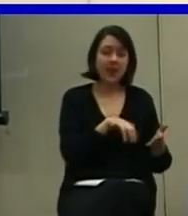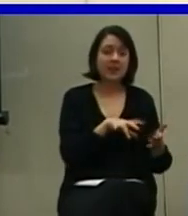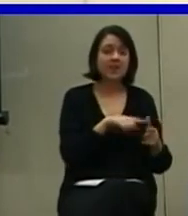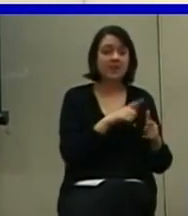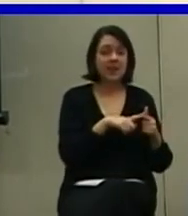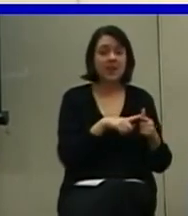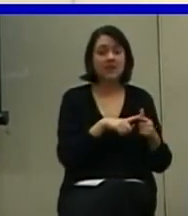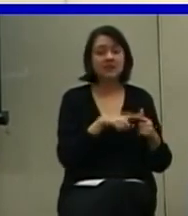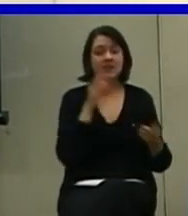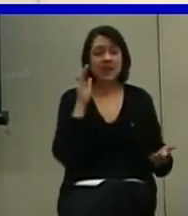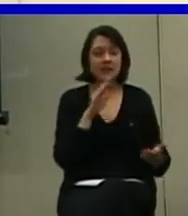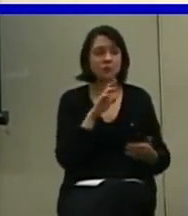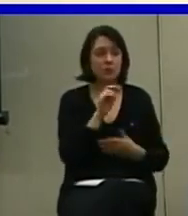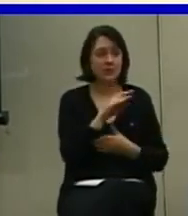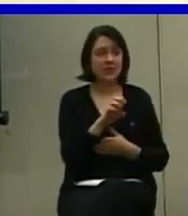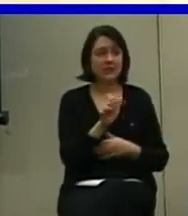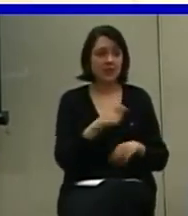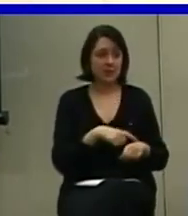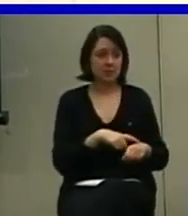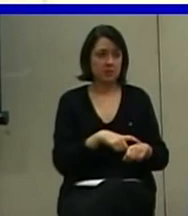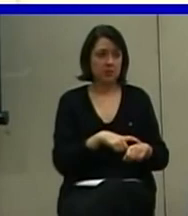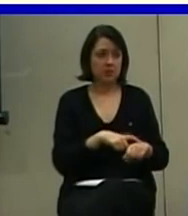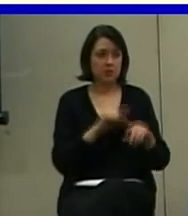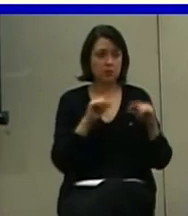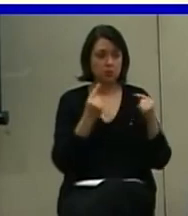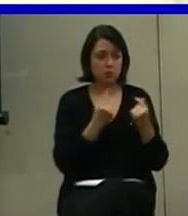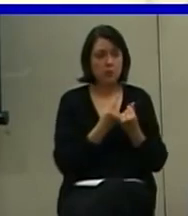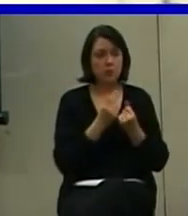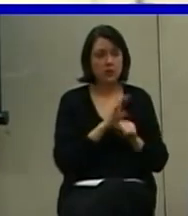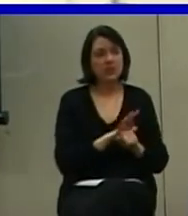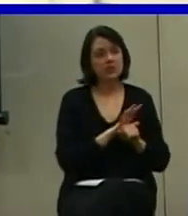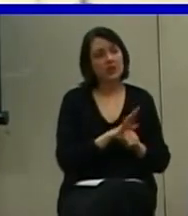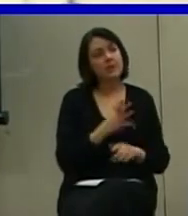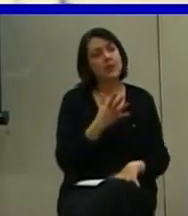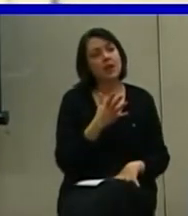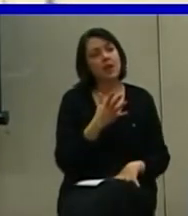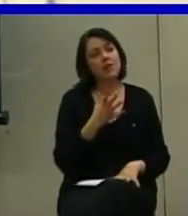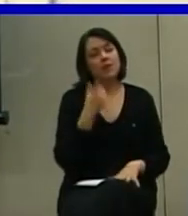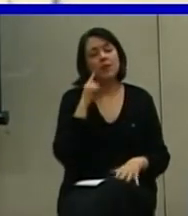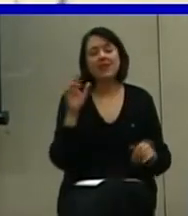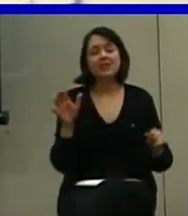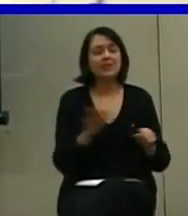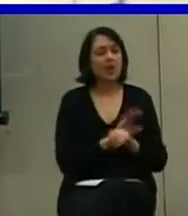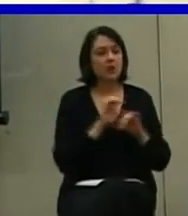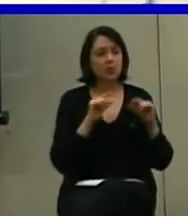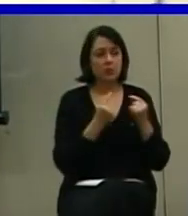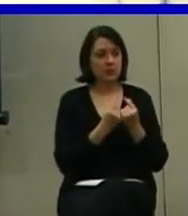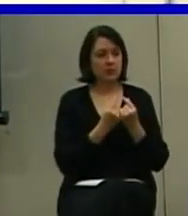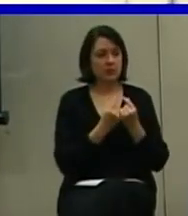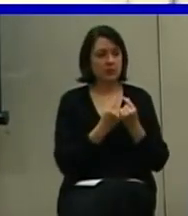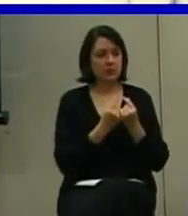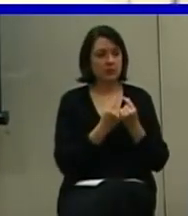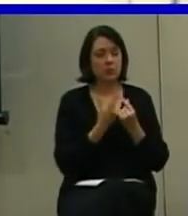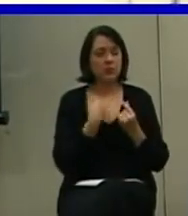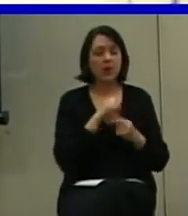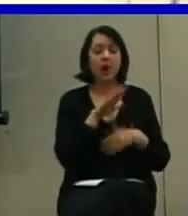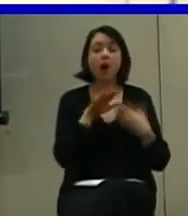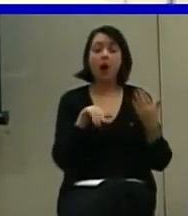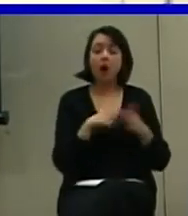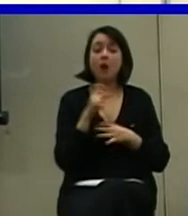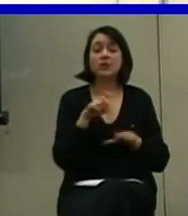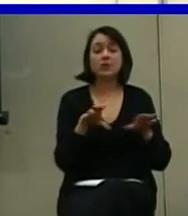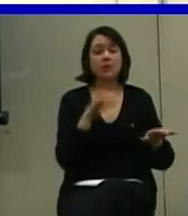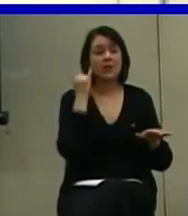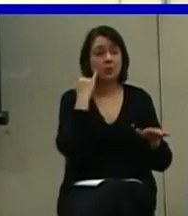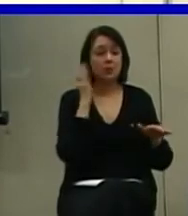would be a group contingency. Always do your group contingency on the entire group. We all must do it to make